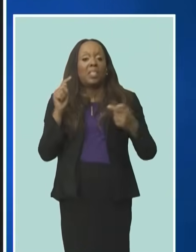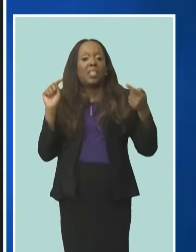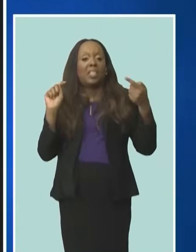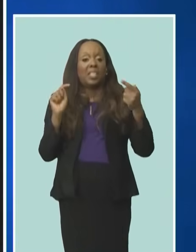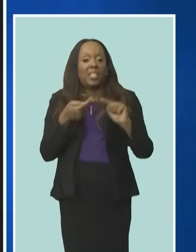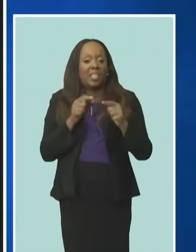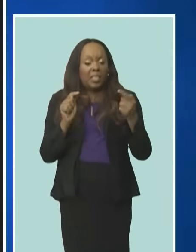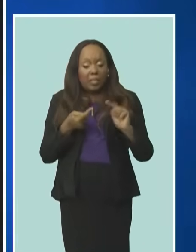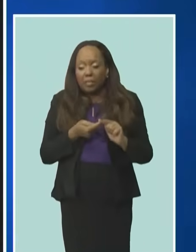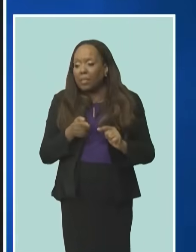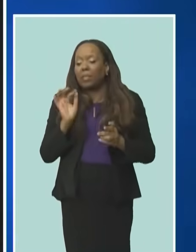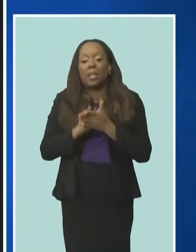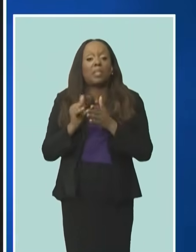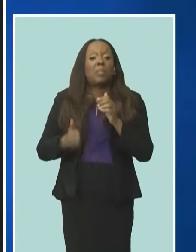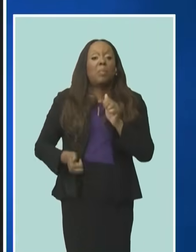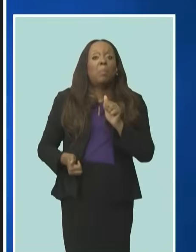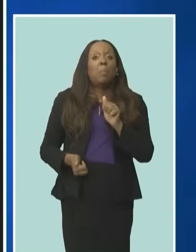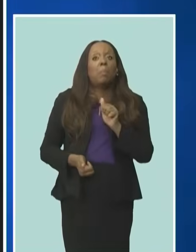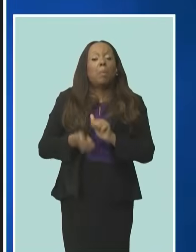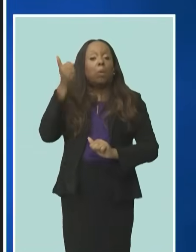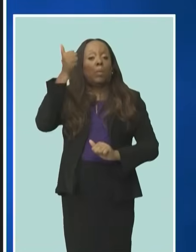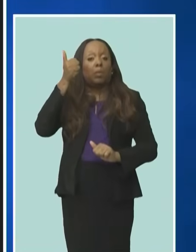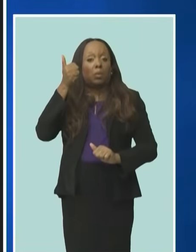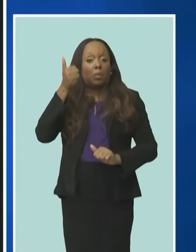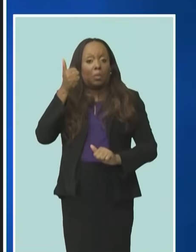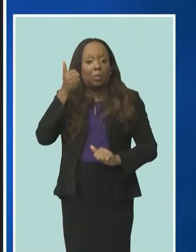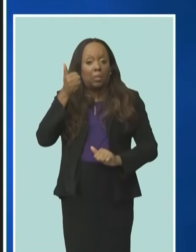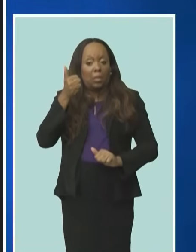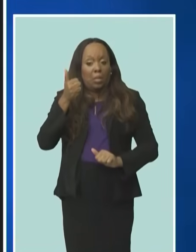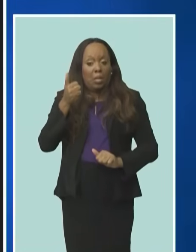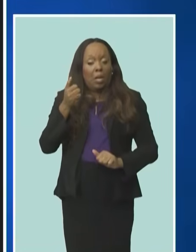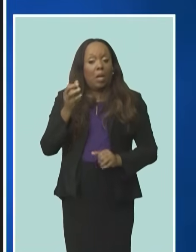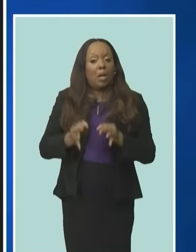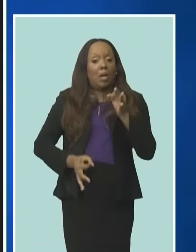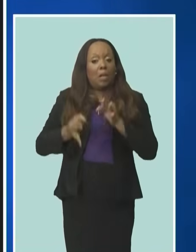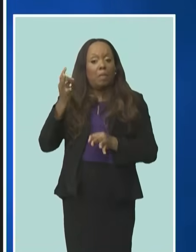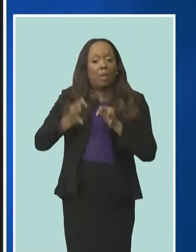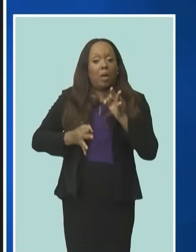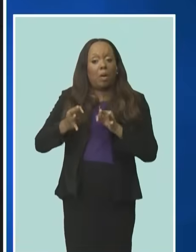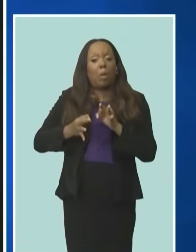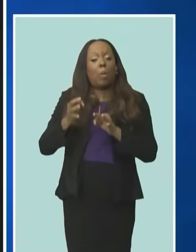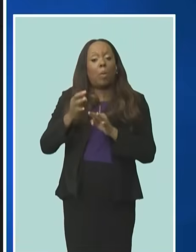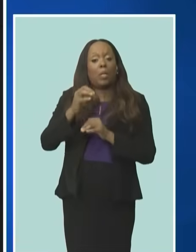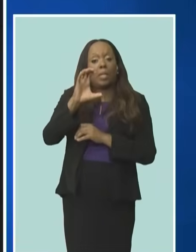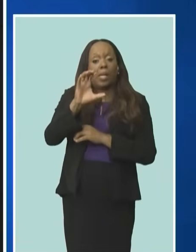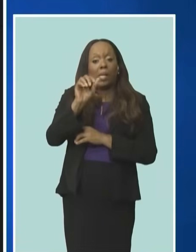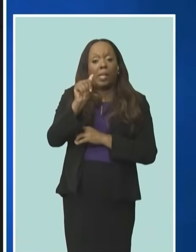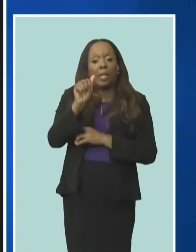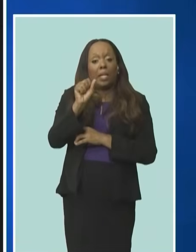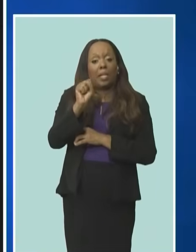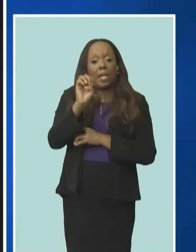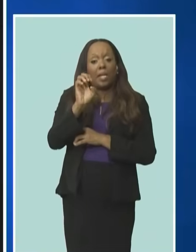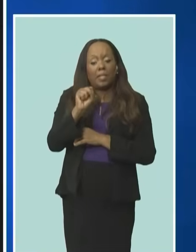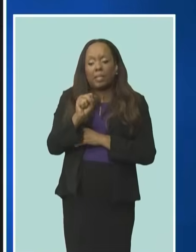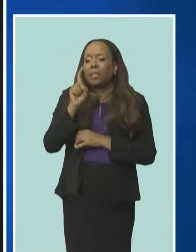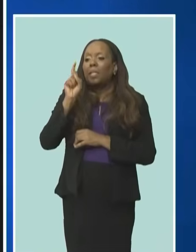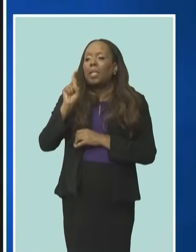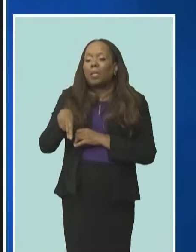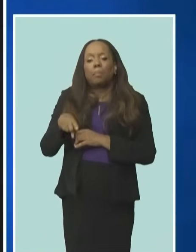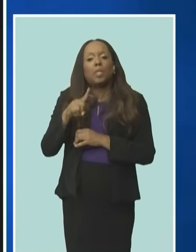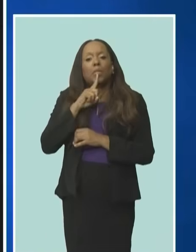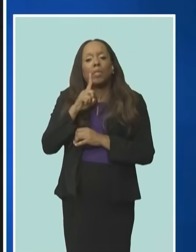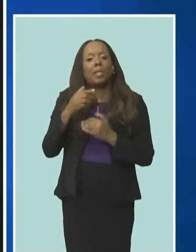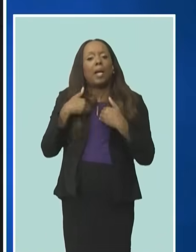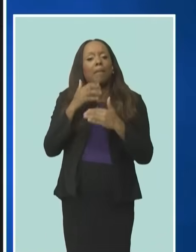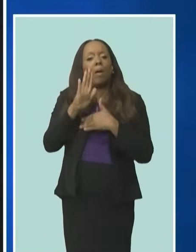and butter of the majority of single legal practitioners, they must understand the range of settlement and the evidence necessary